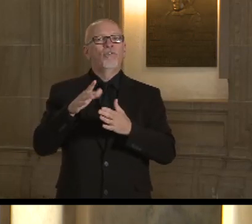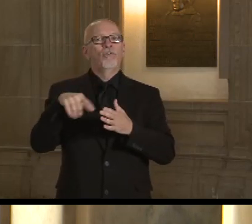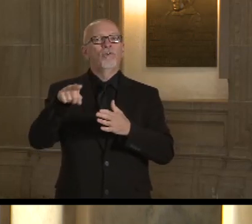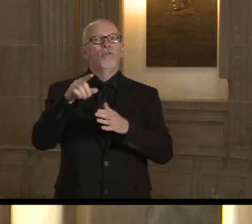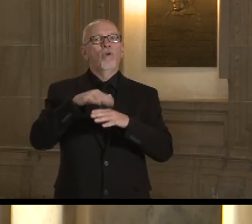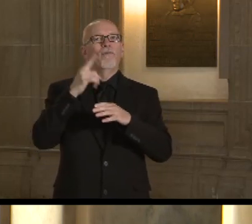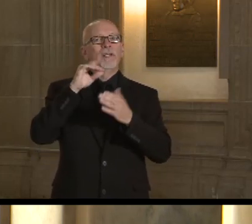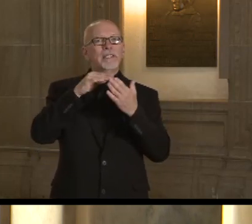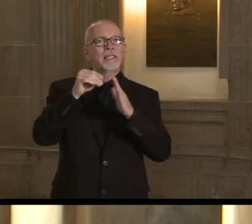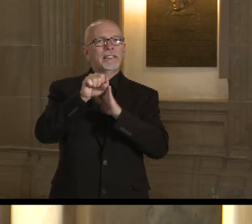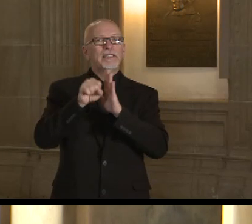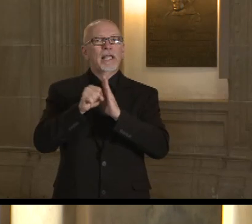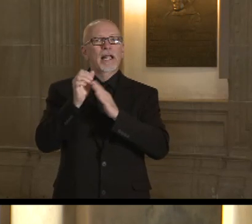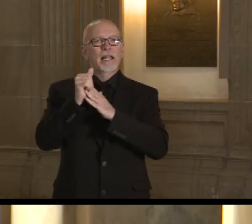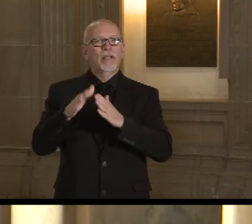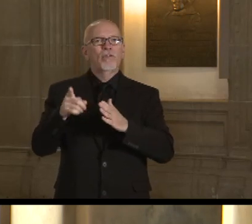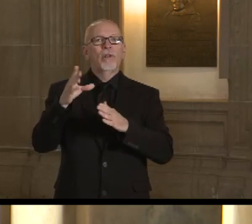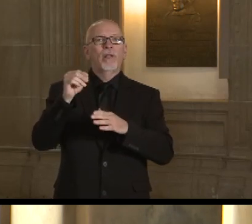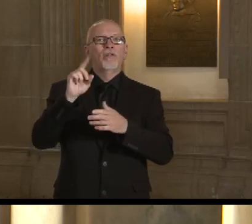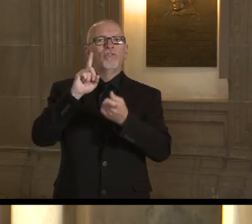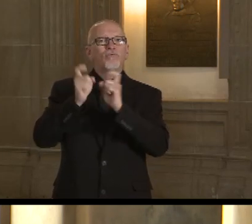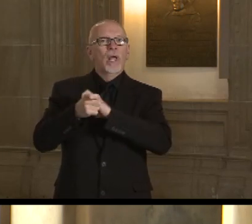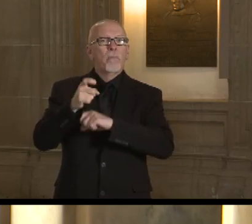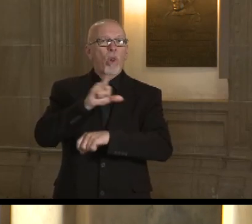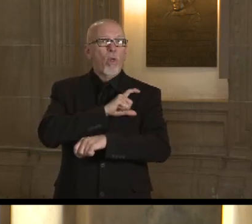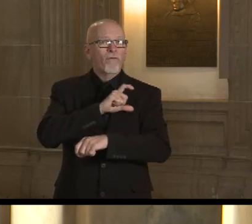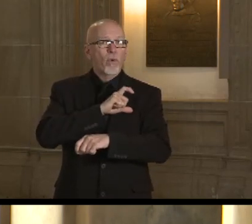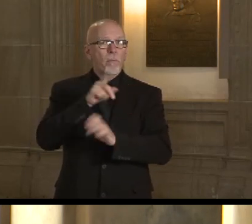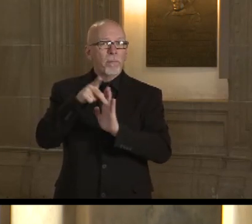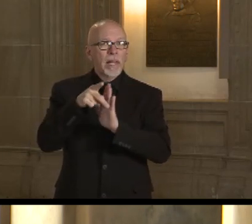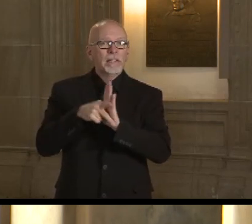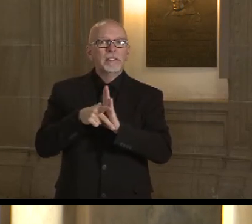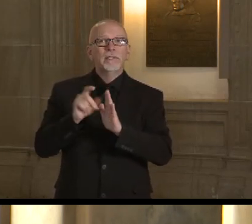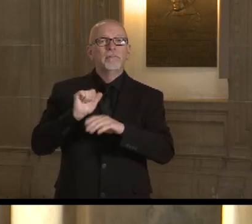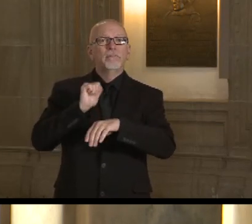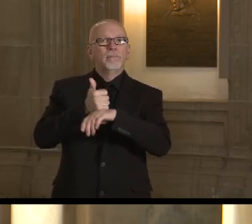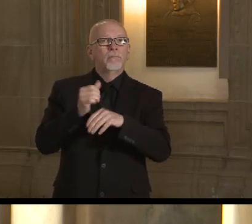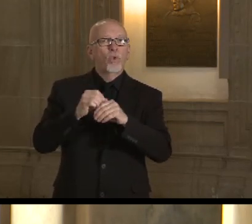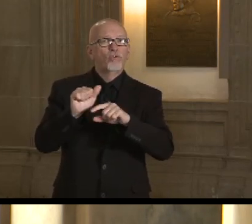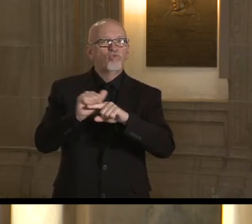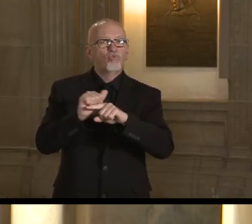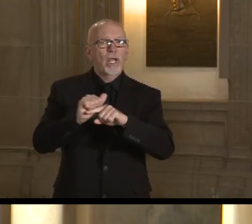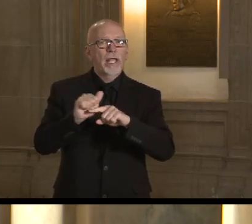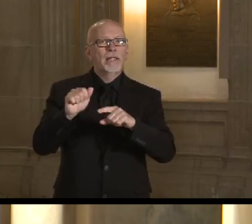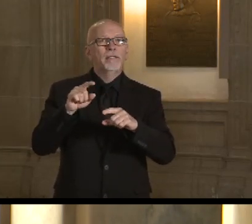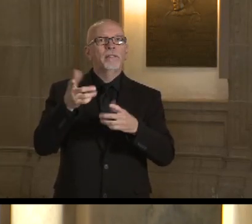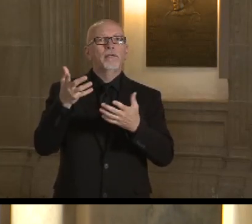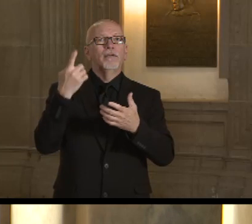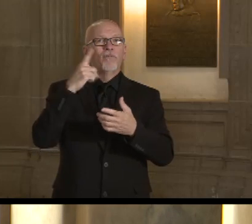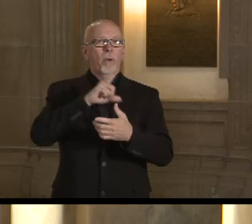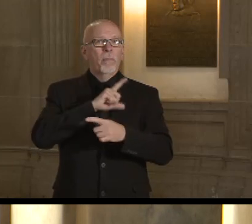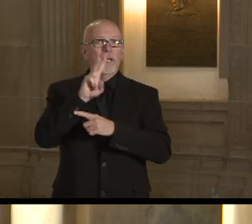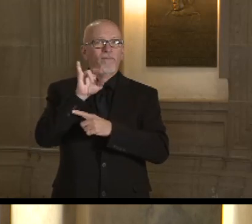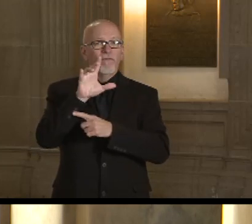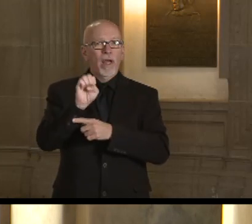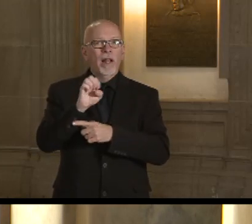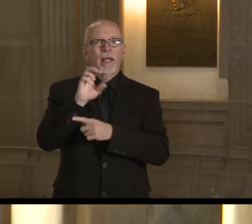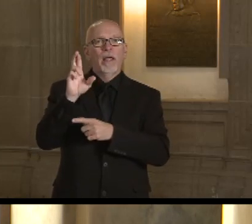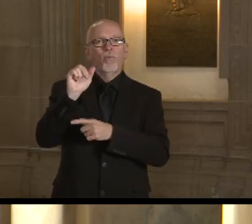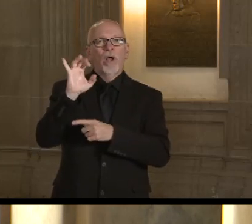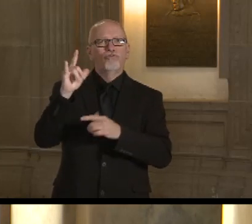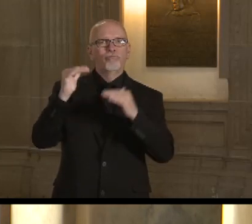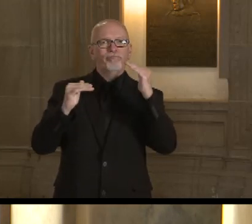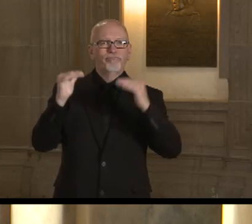city and state leaders to reform law enforcement policies and to implement additional training to reduce cases of police violence and racial